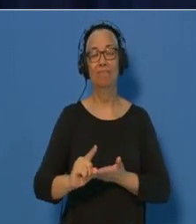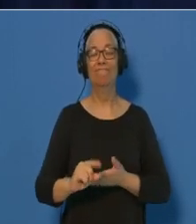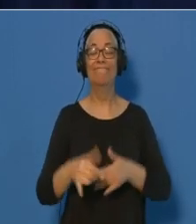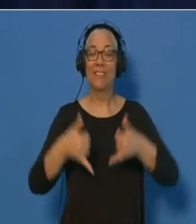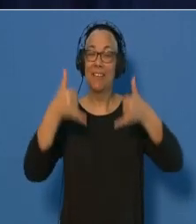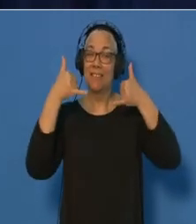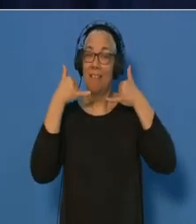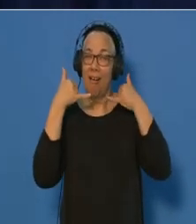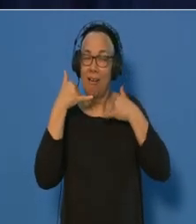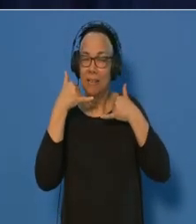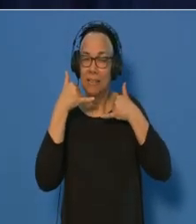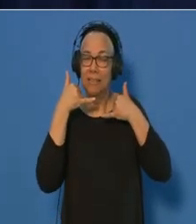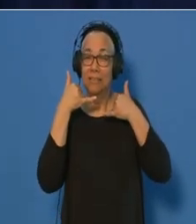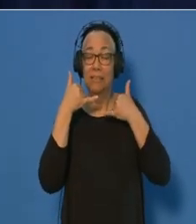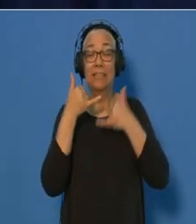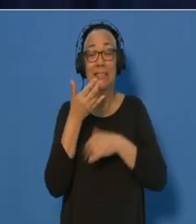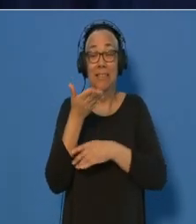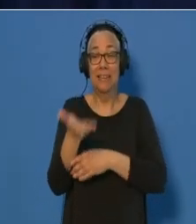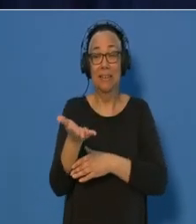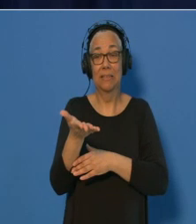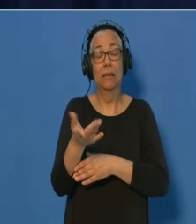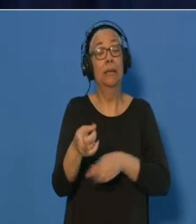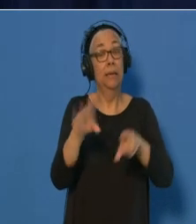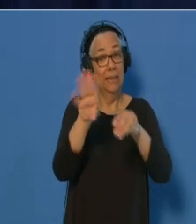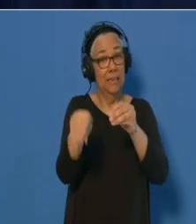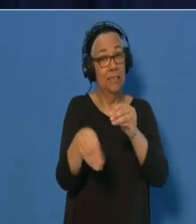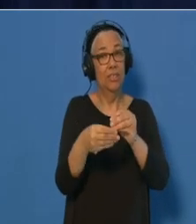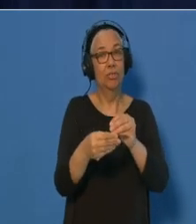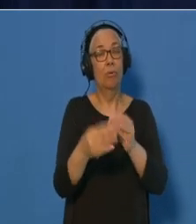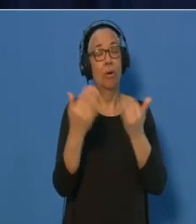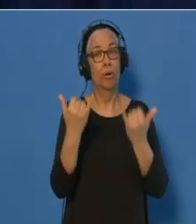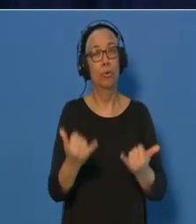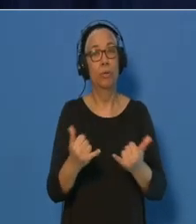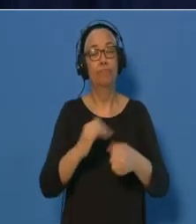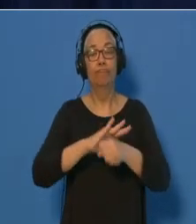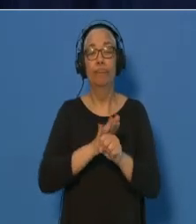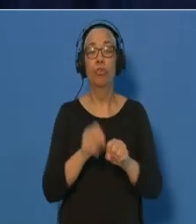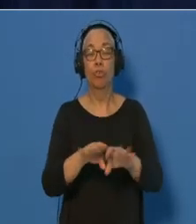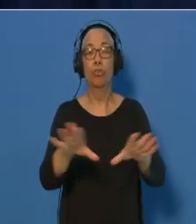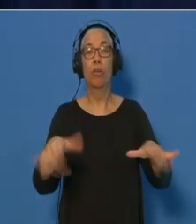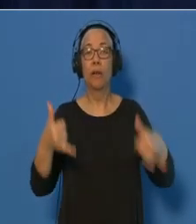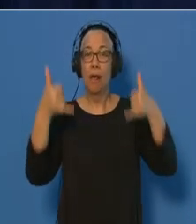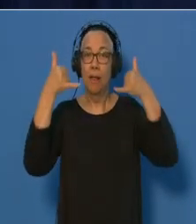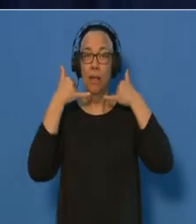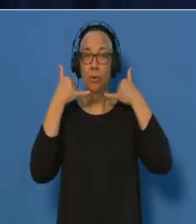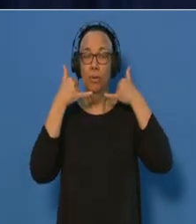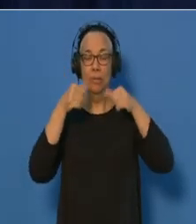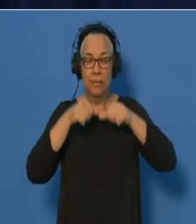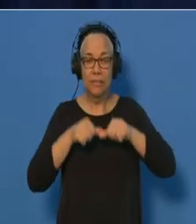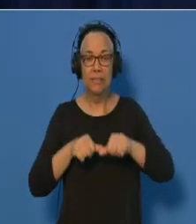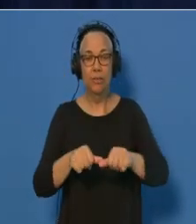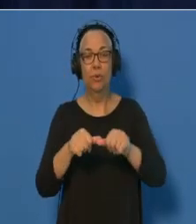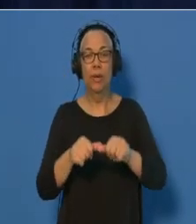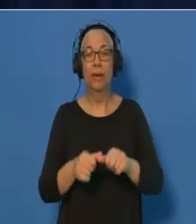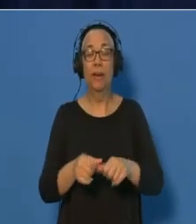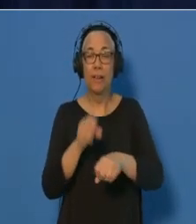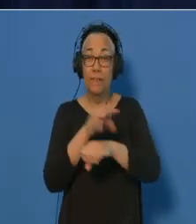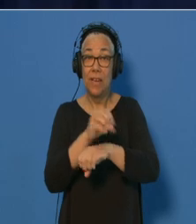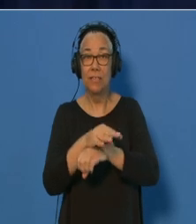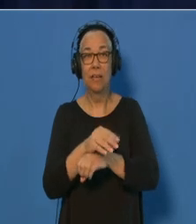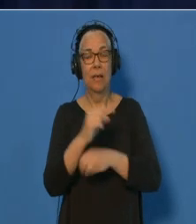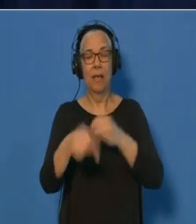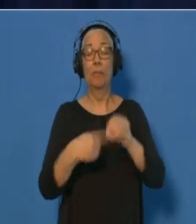is available in addition to our existing COVID-19 hotline, where you can continue to get advice to your questions and